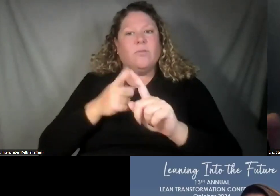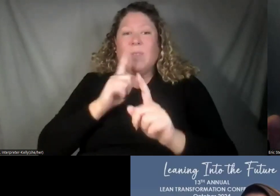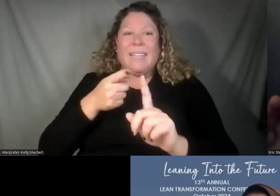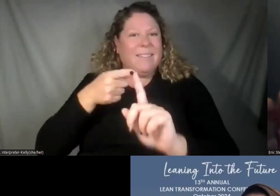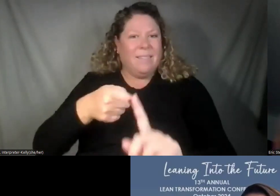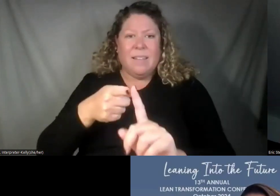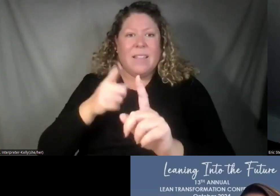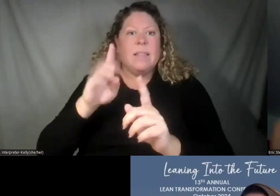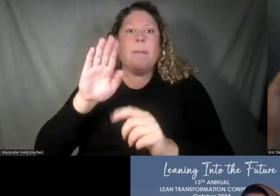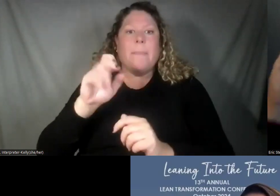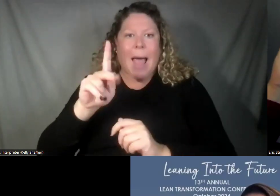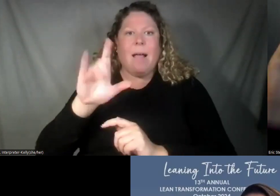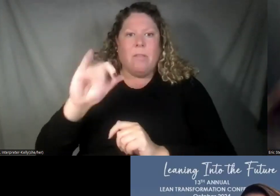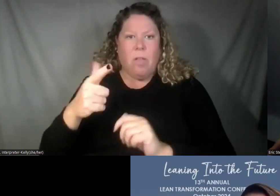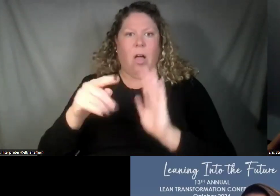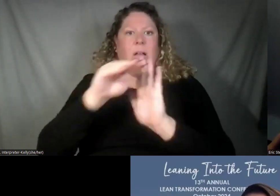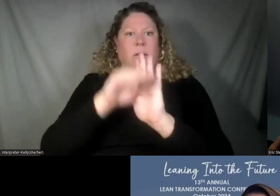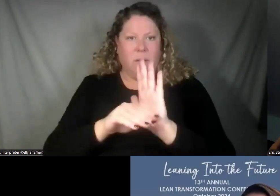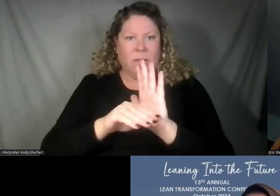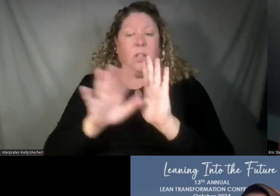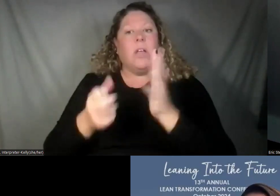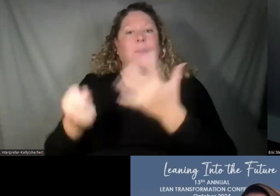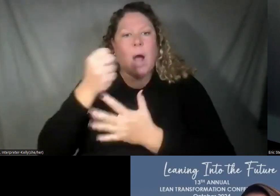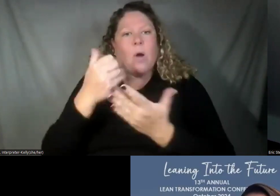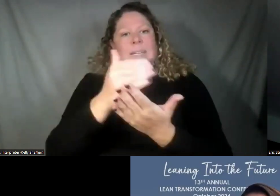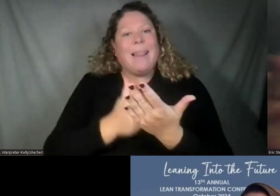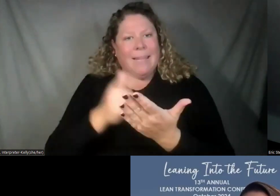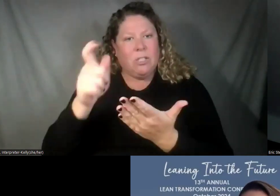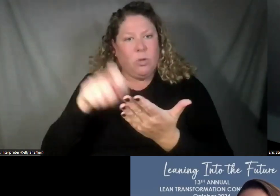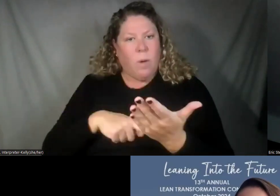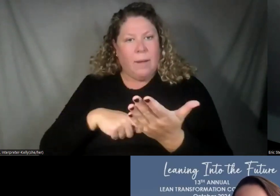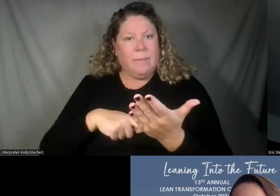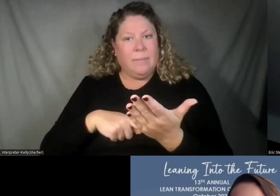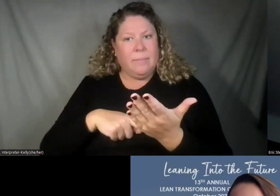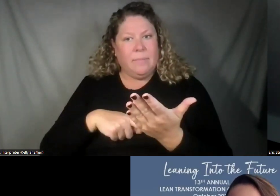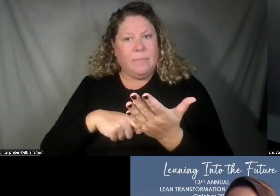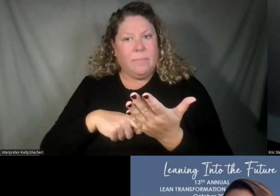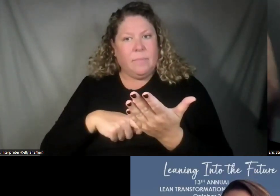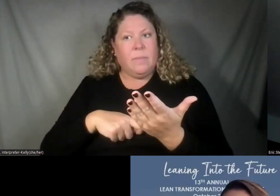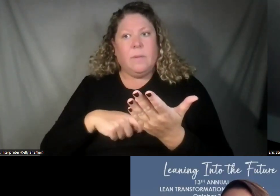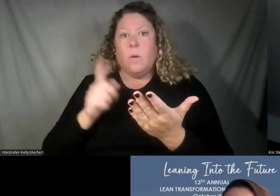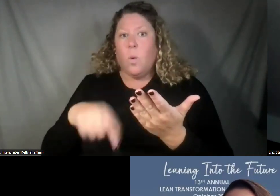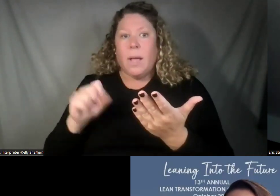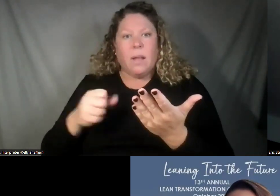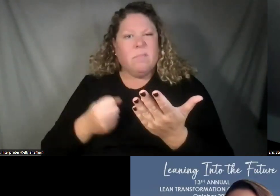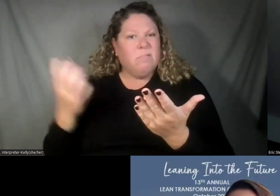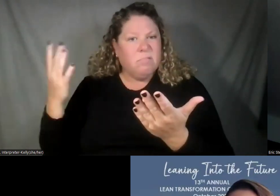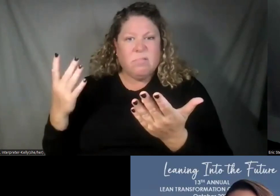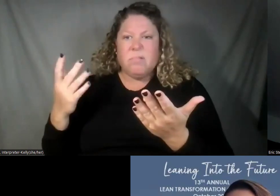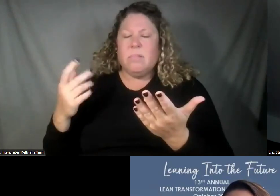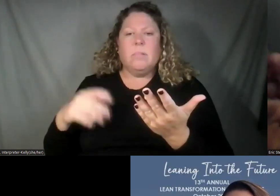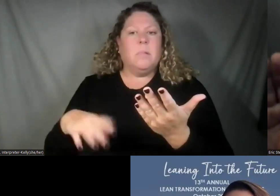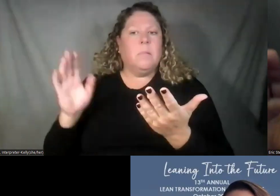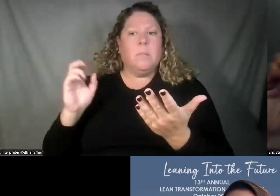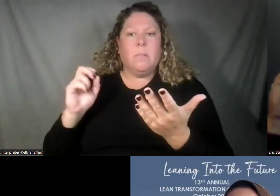you're working on things, you're prioritizing those things you can get rid of right away, get rid of them right away,